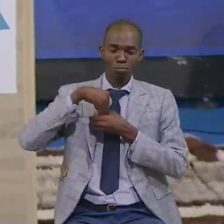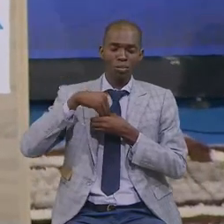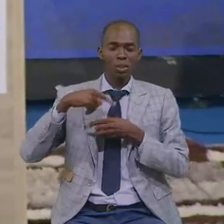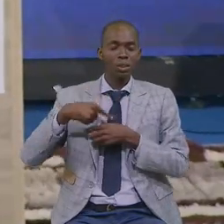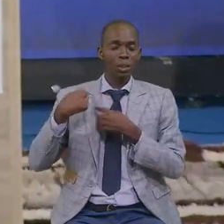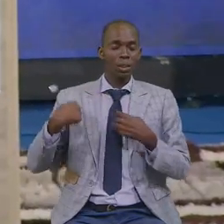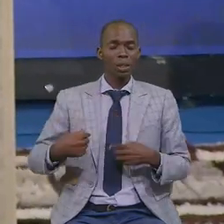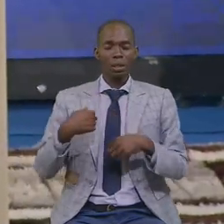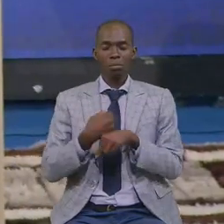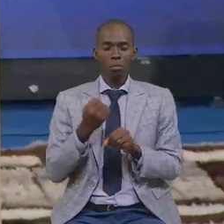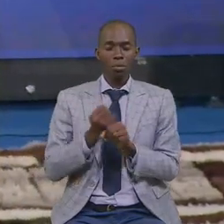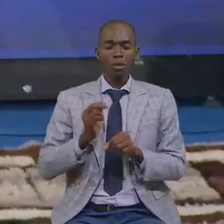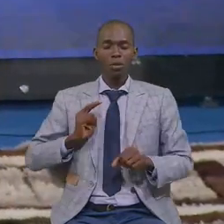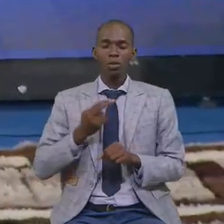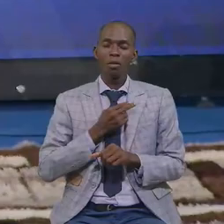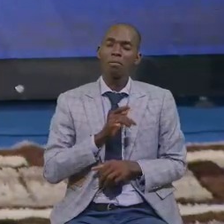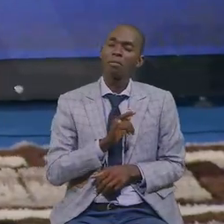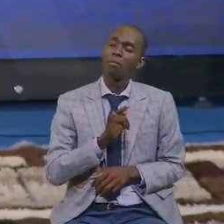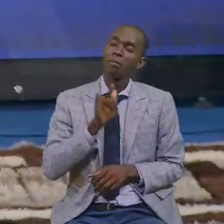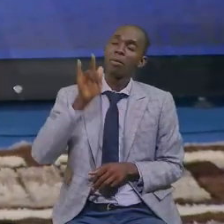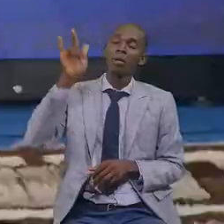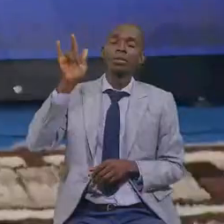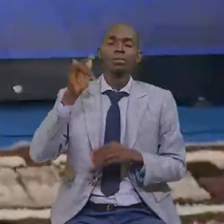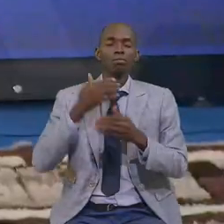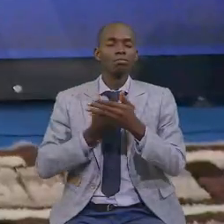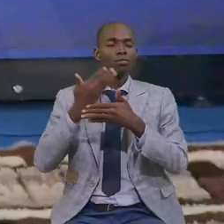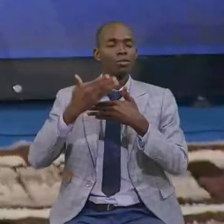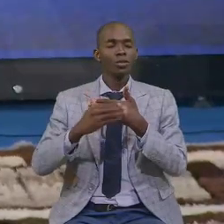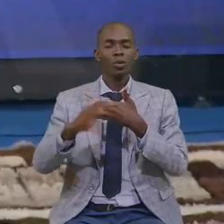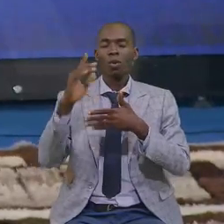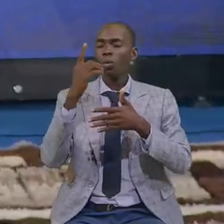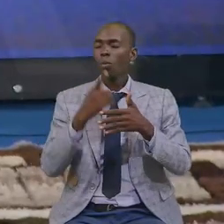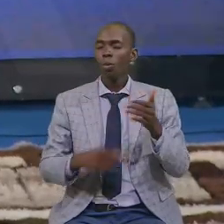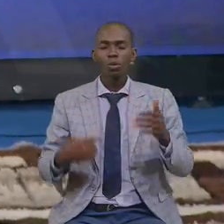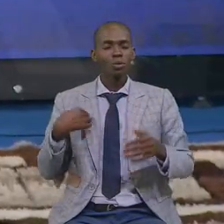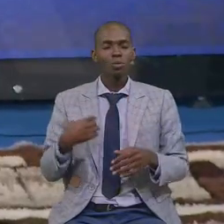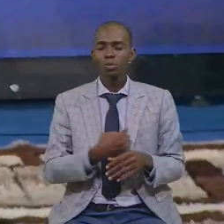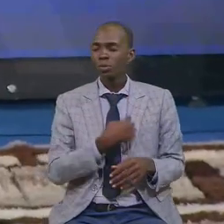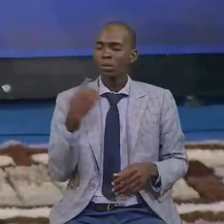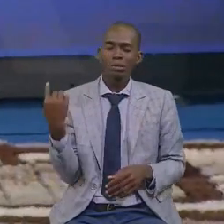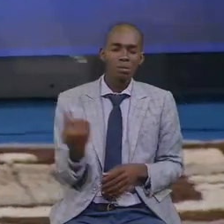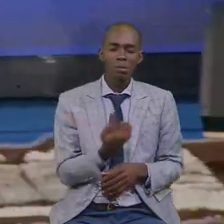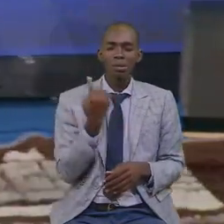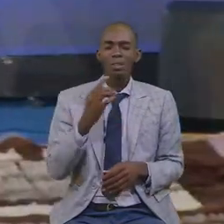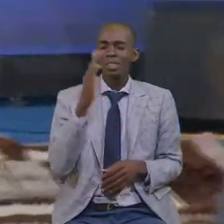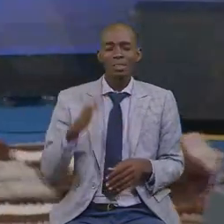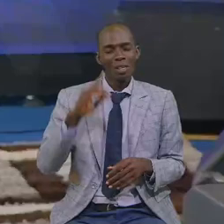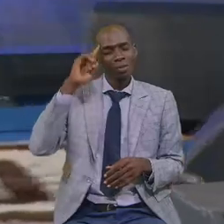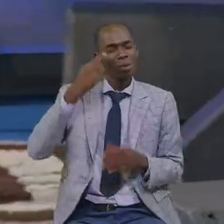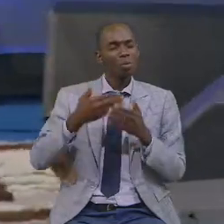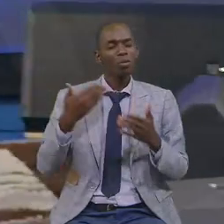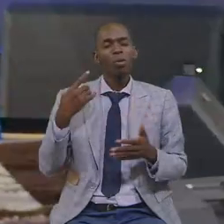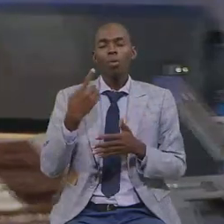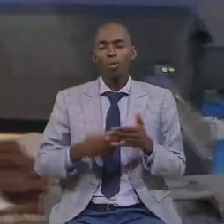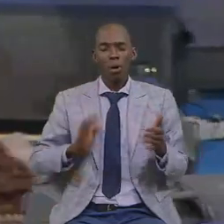make us fly beyond what we ever thought about, what our parents ever